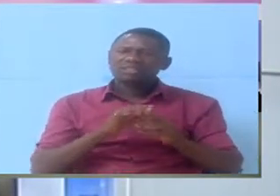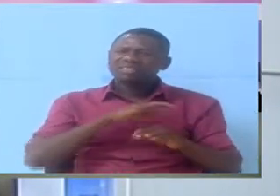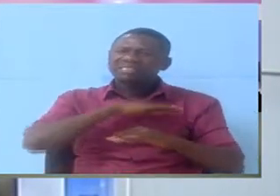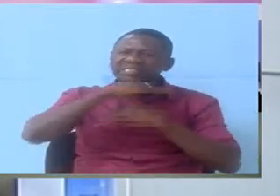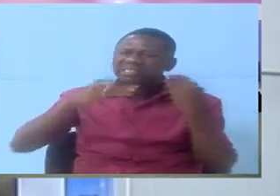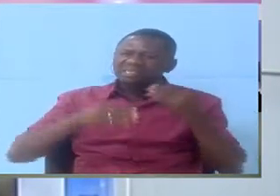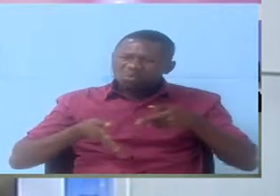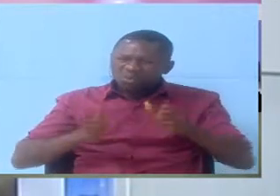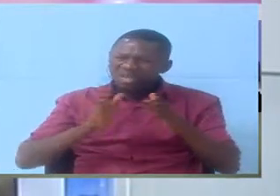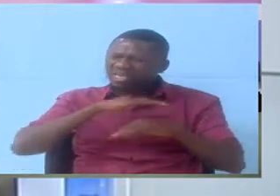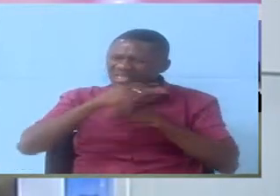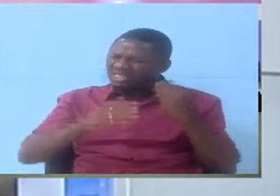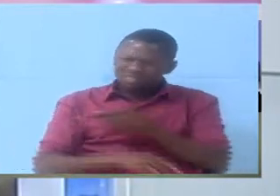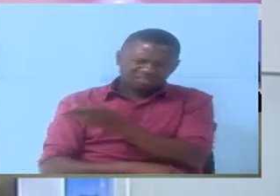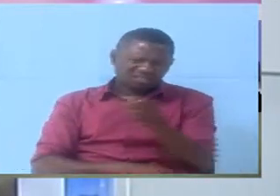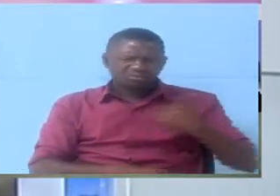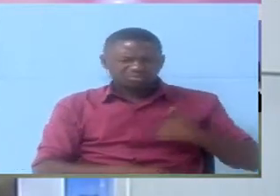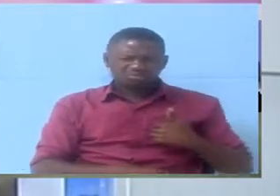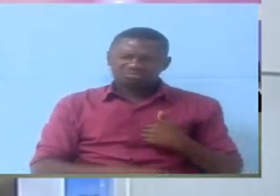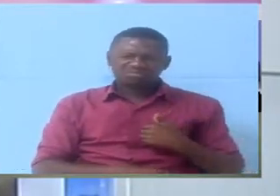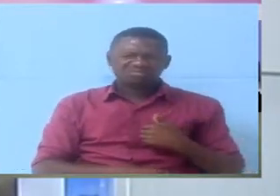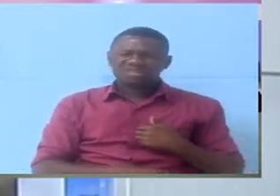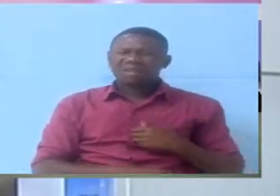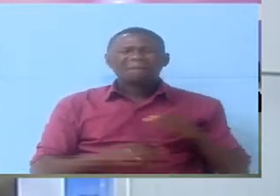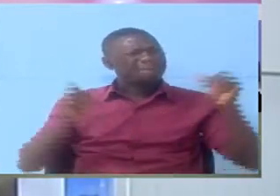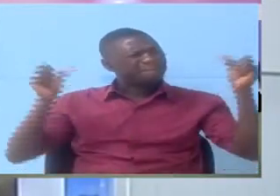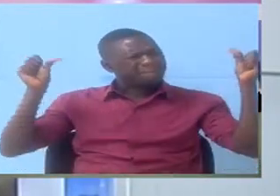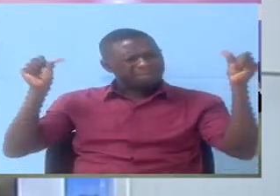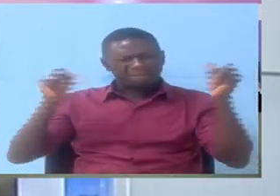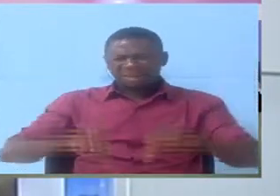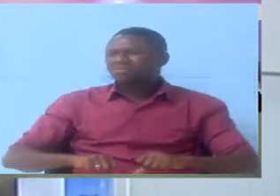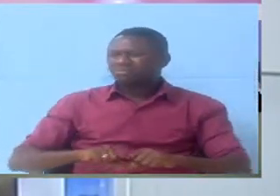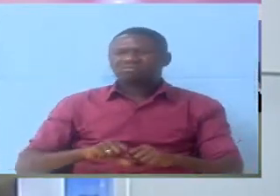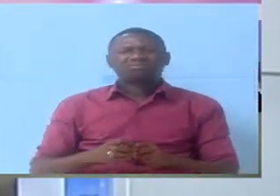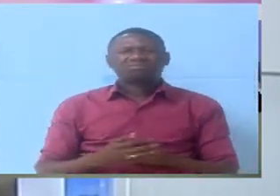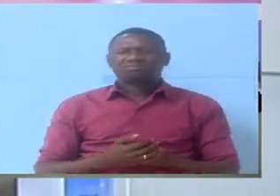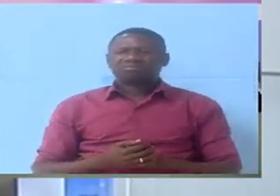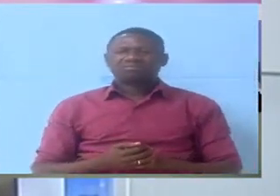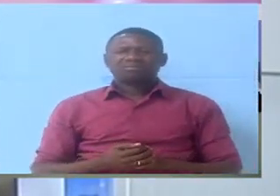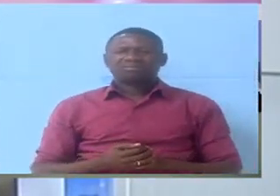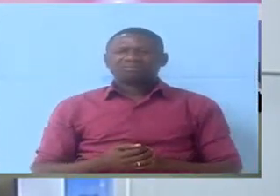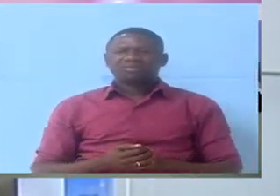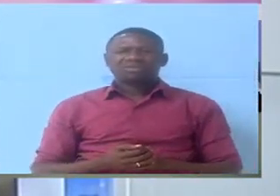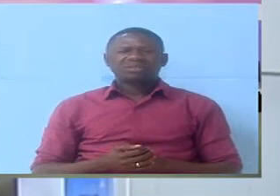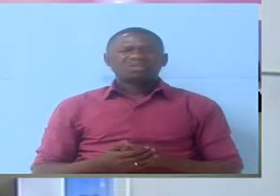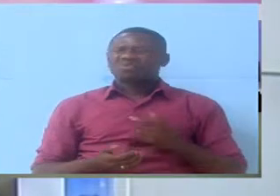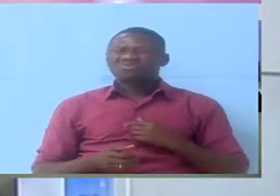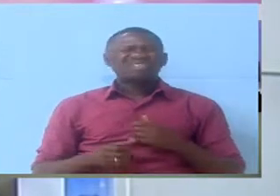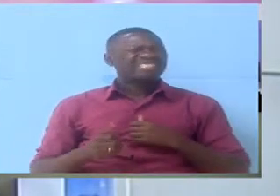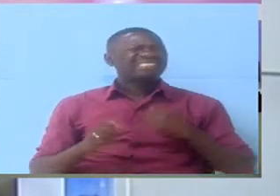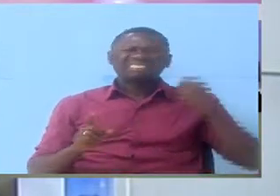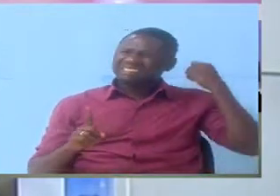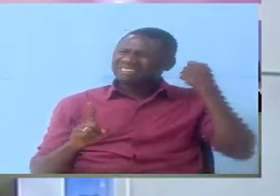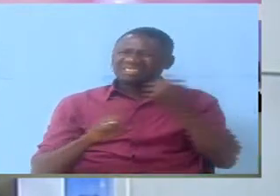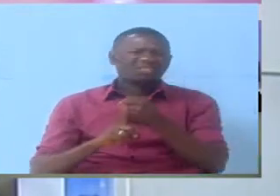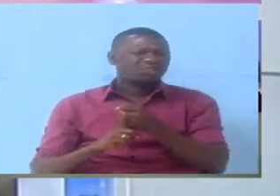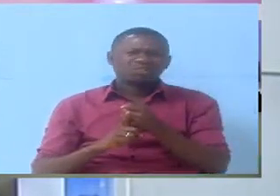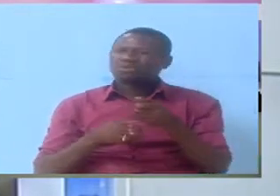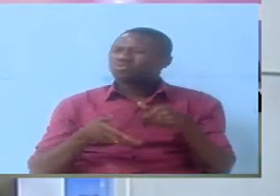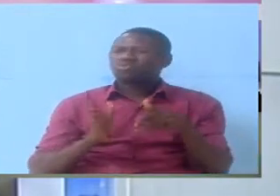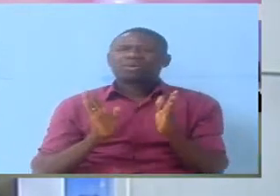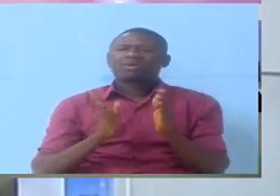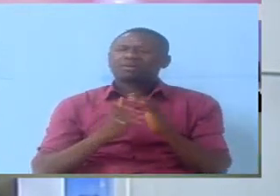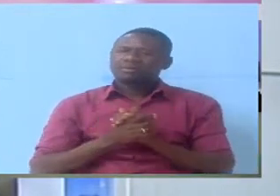It was barbaric. Andung amunta mo hadamadi lombali alem. It was heinous. Andung alaga jawya